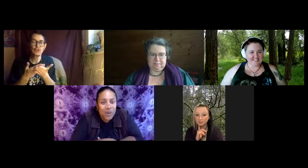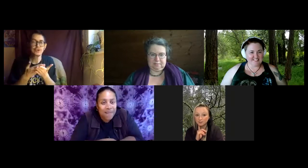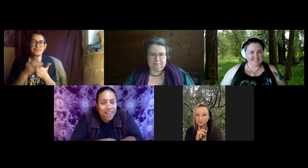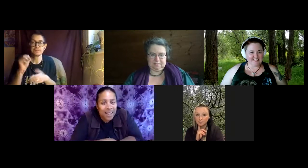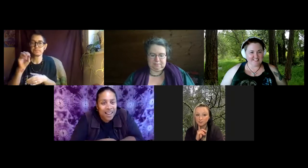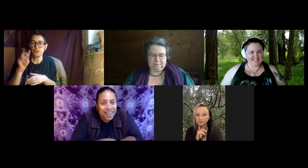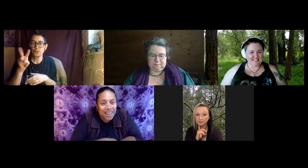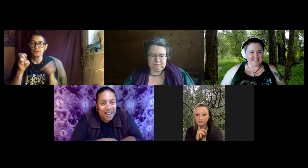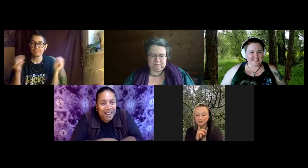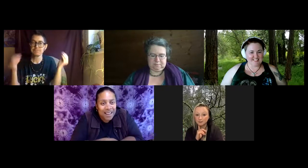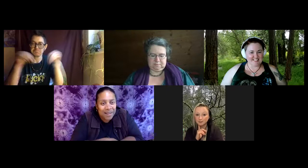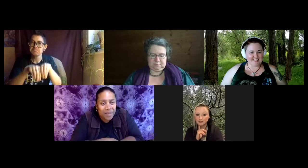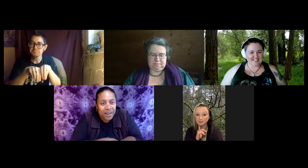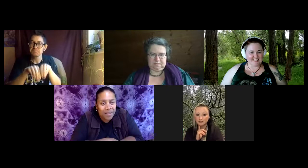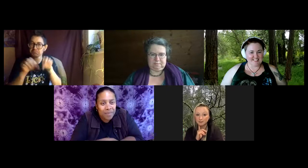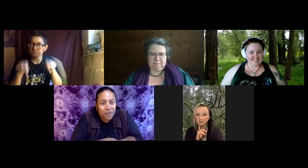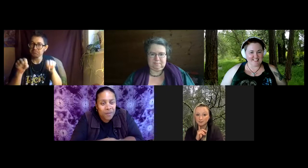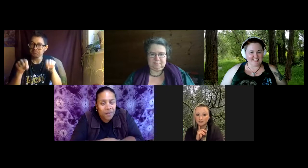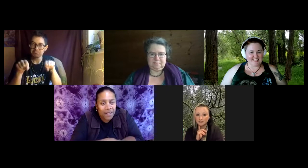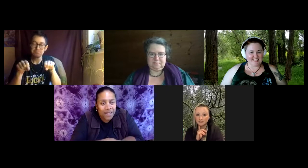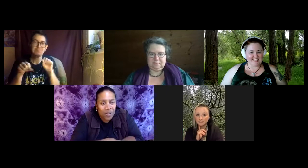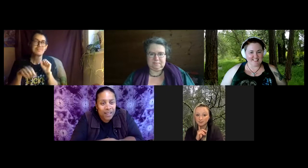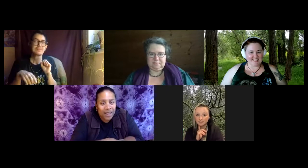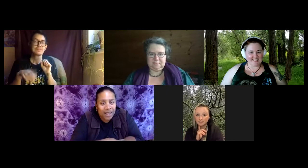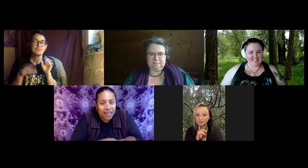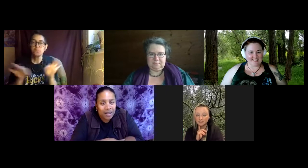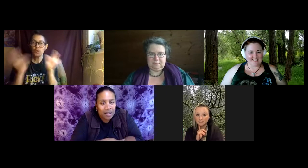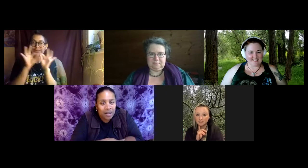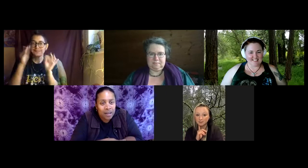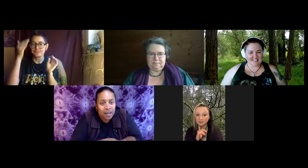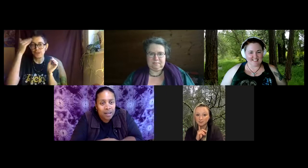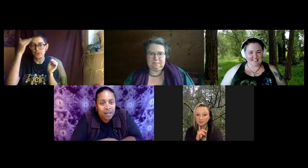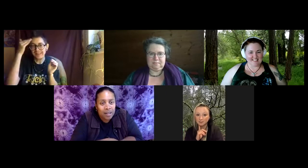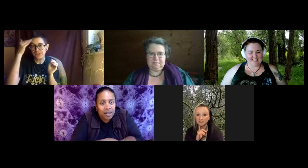So I'm feeling like, yeah, that'll be a good move for you to go in together.